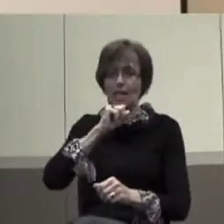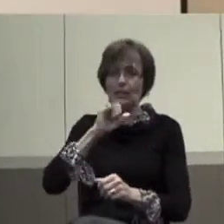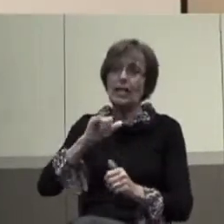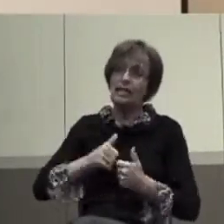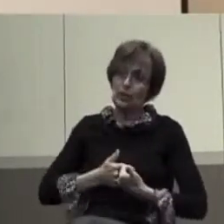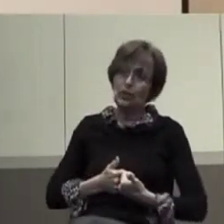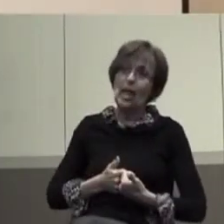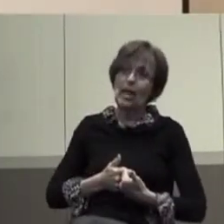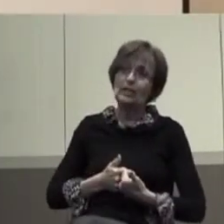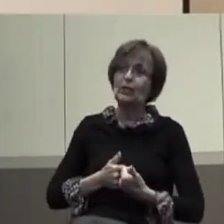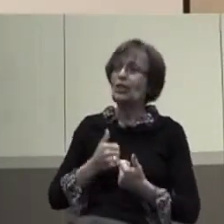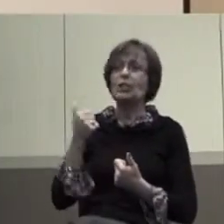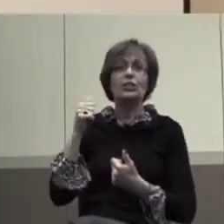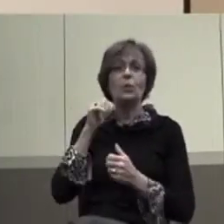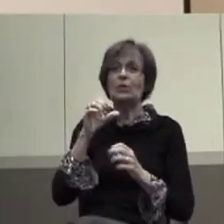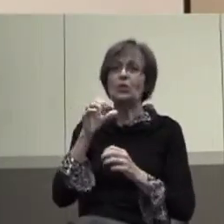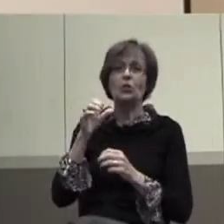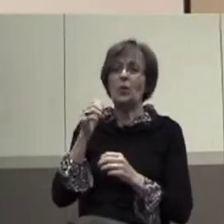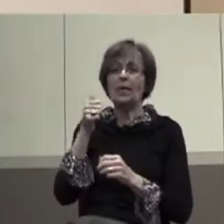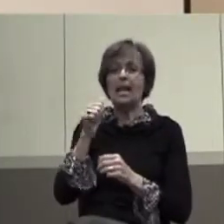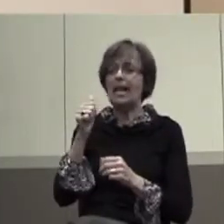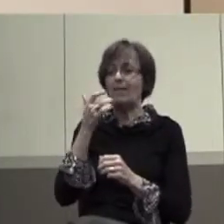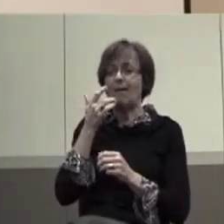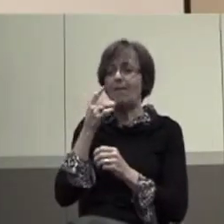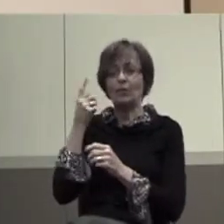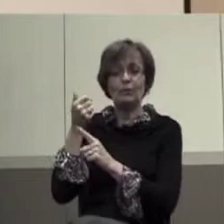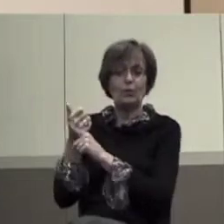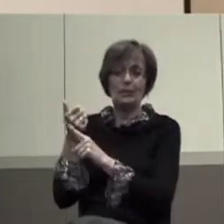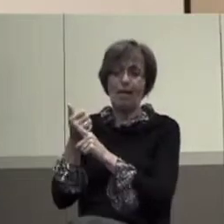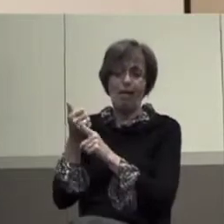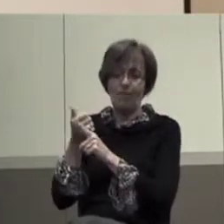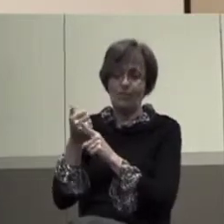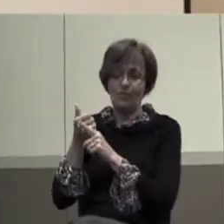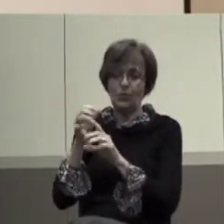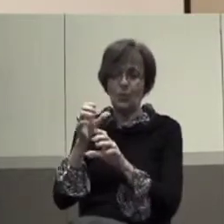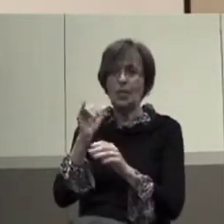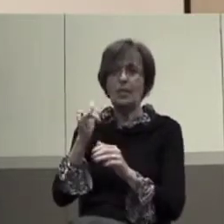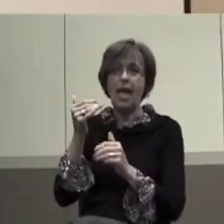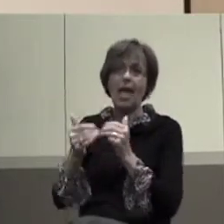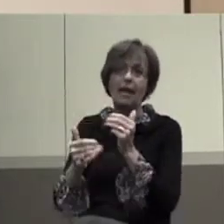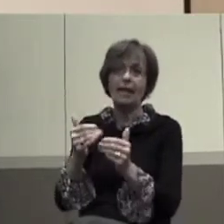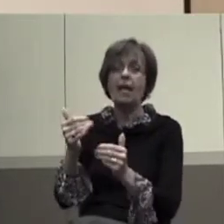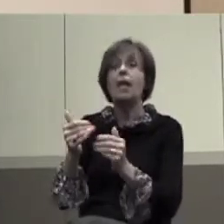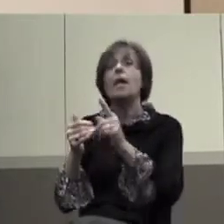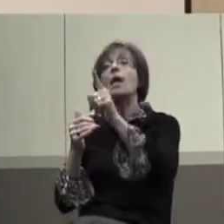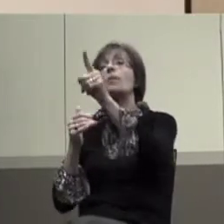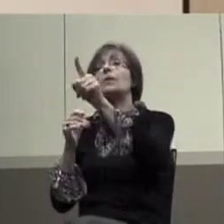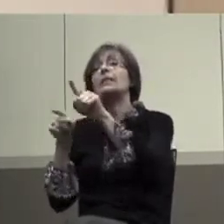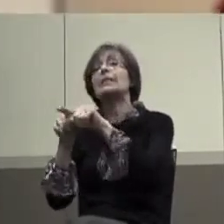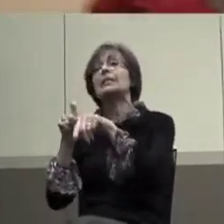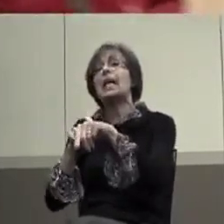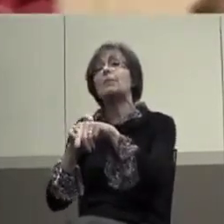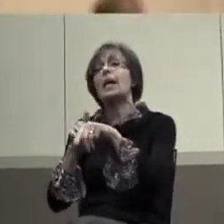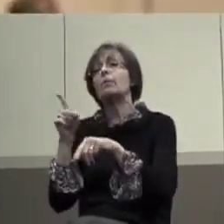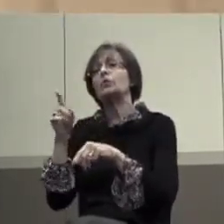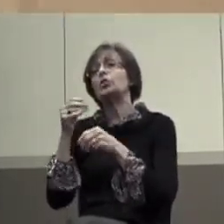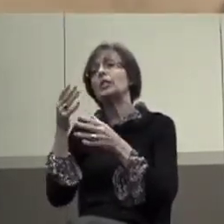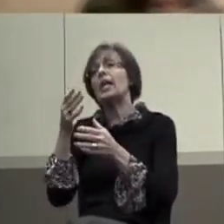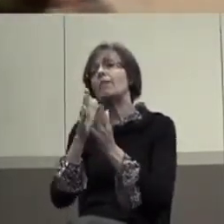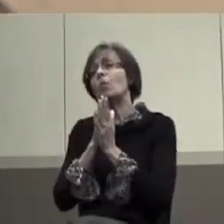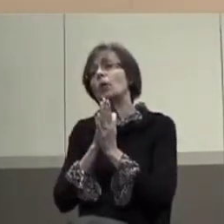be a challenge. So she wasn't doing herself any favors in doing this. Now, go ahead. But at the same time, she gave